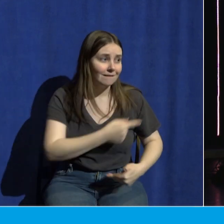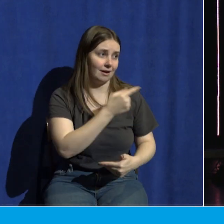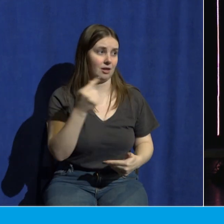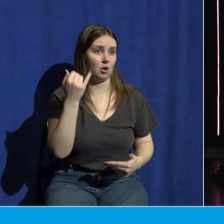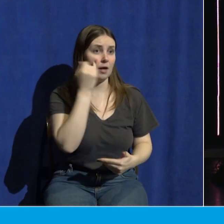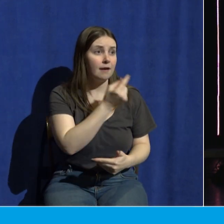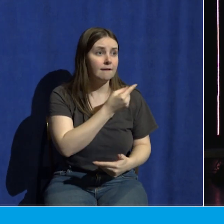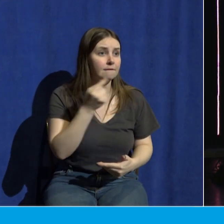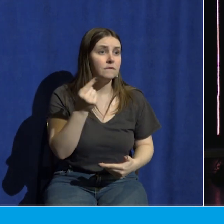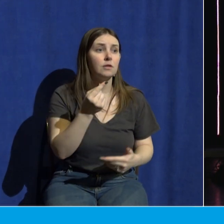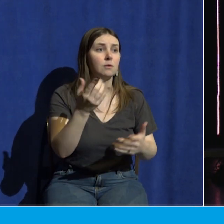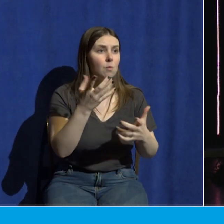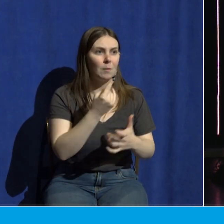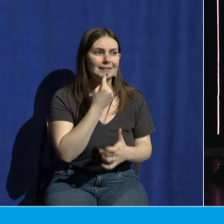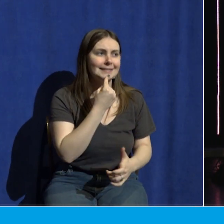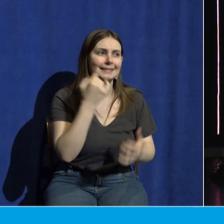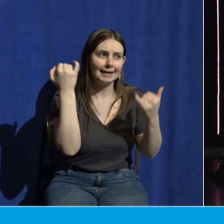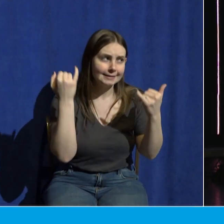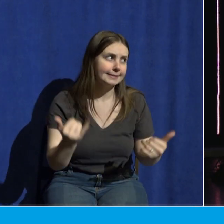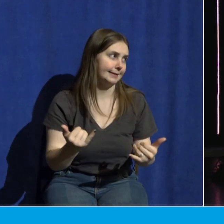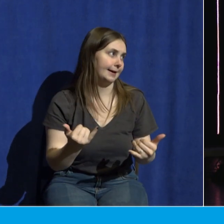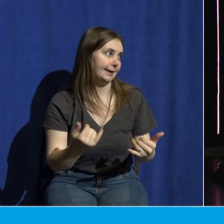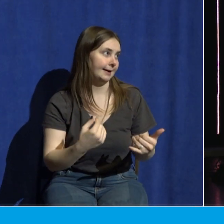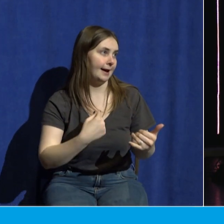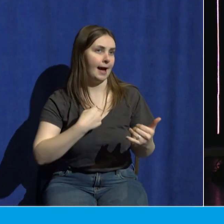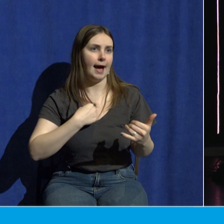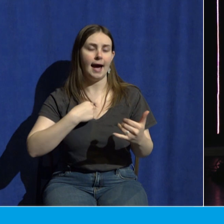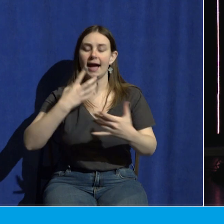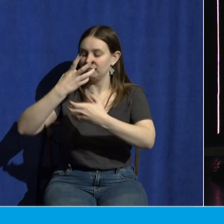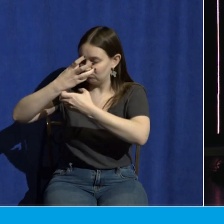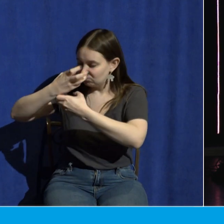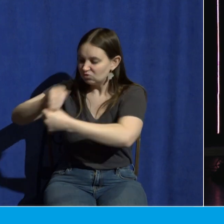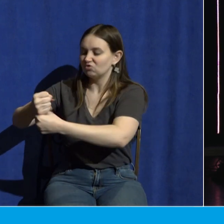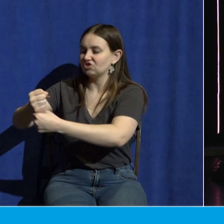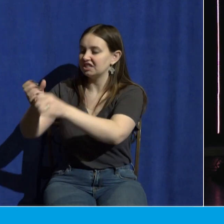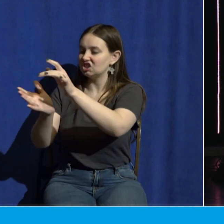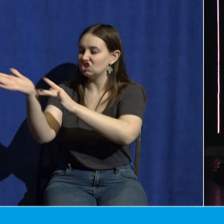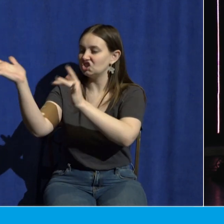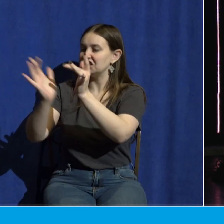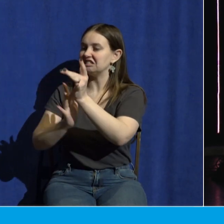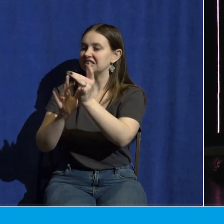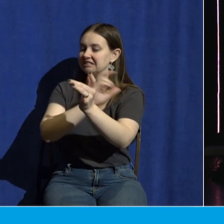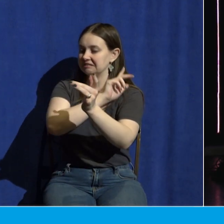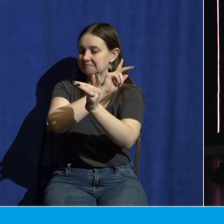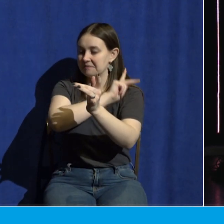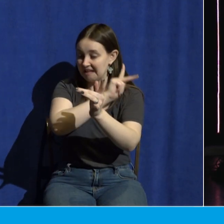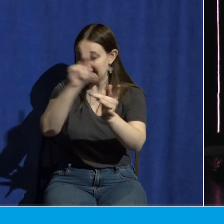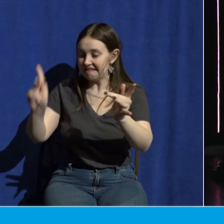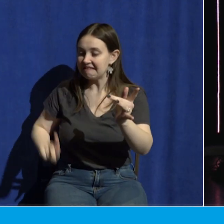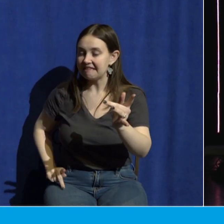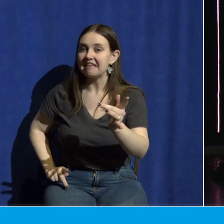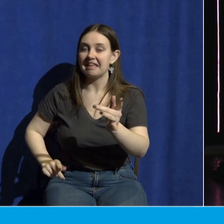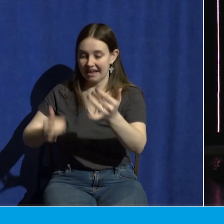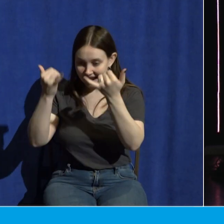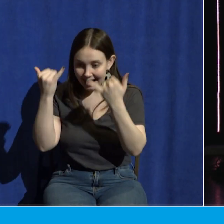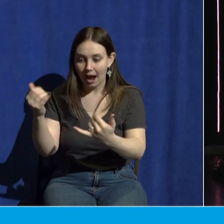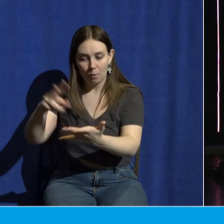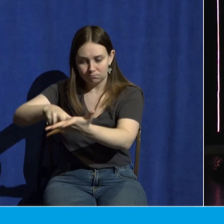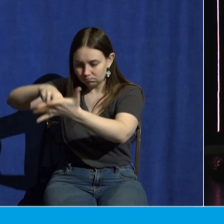if you want to say today, I want to place my faith in Jesus as King now. I want to bow the knee